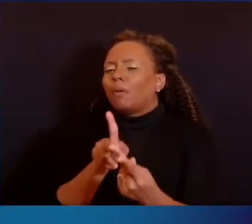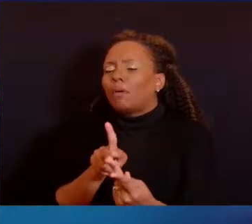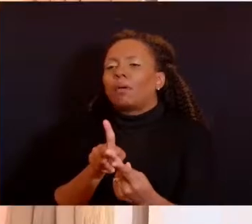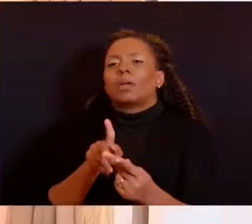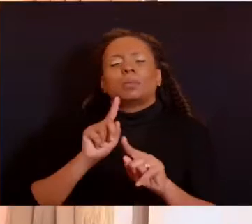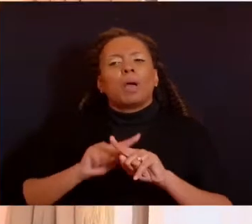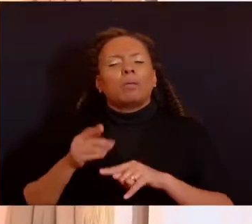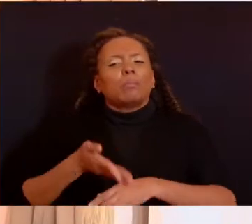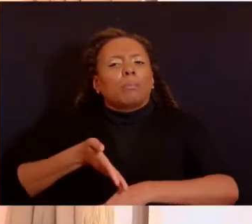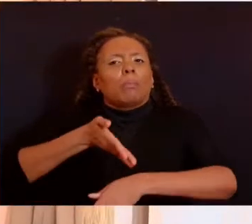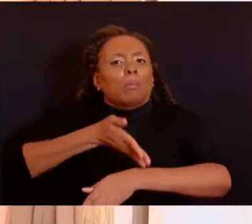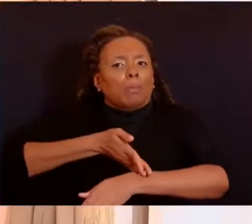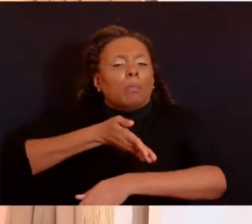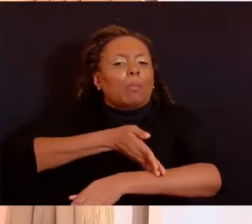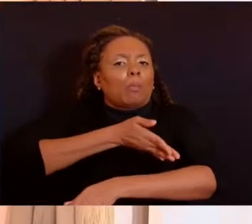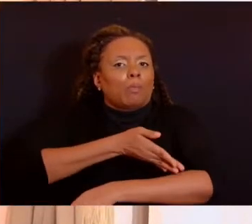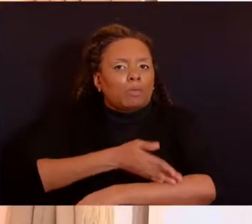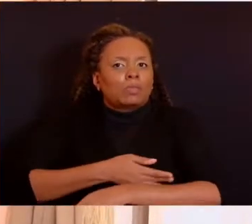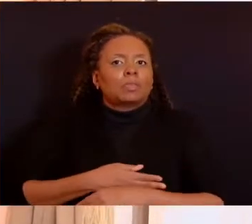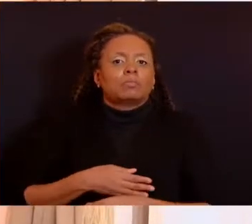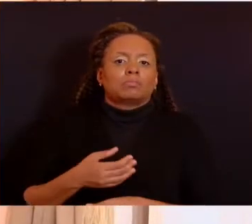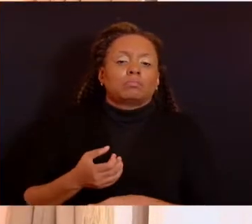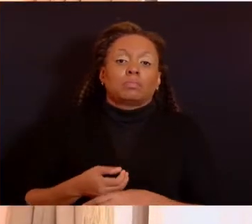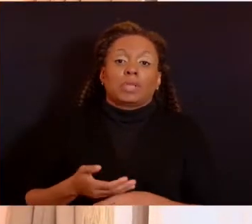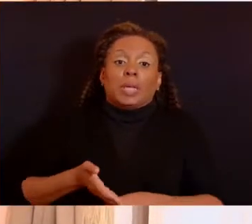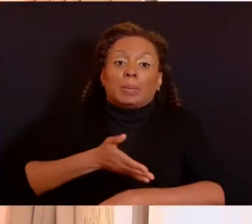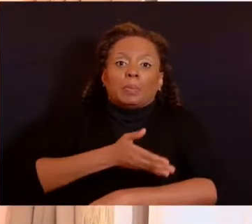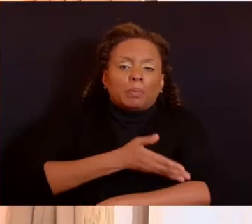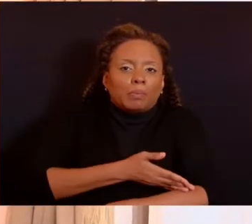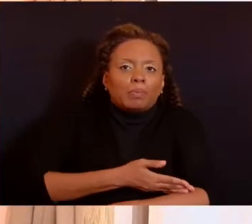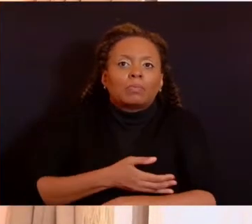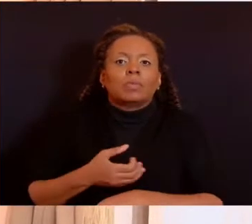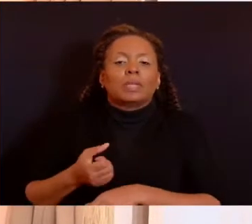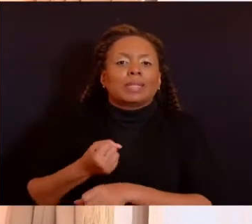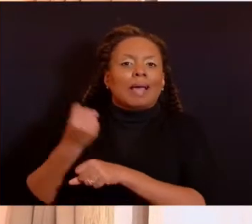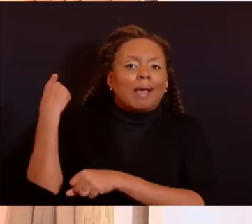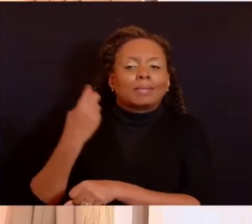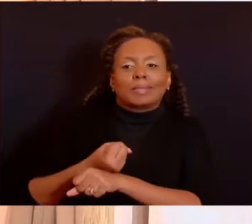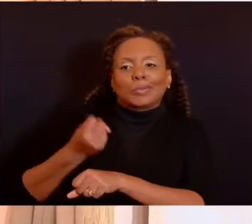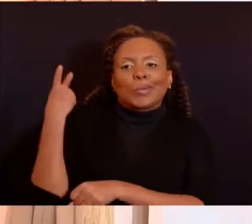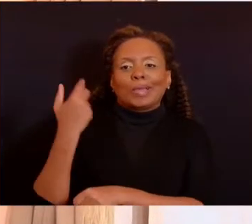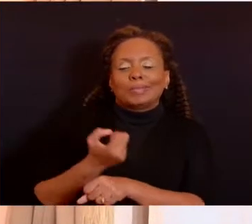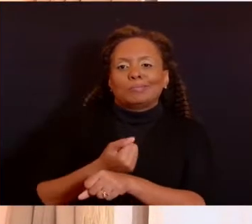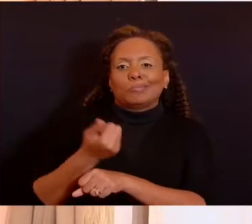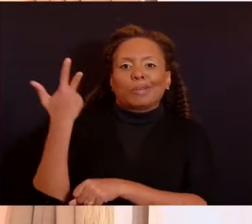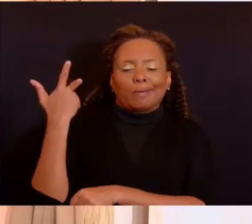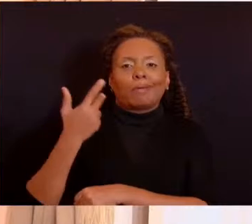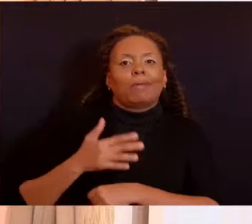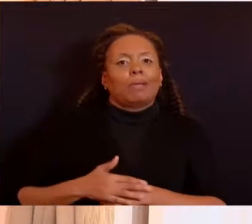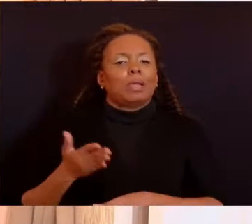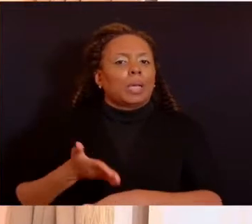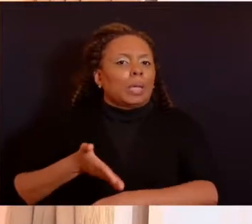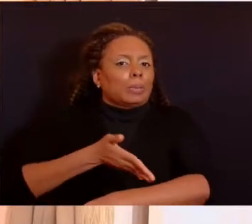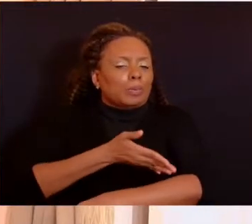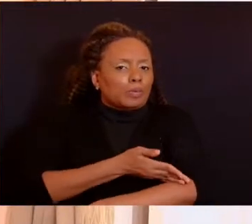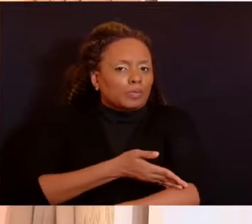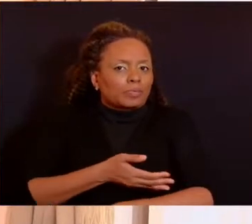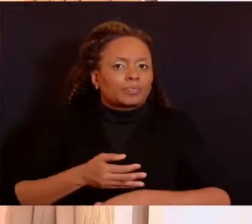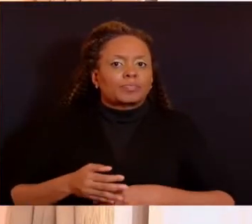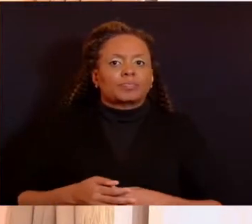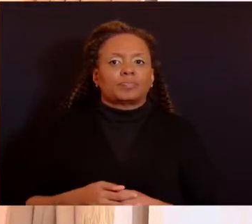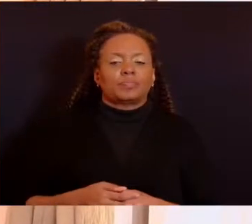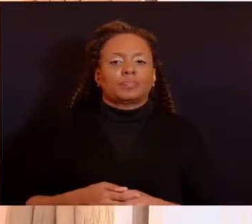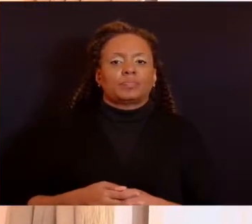last 2 to 3 years. And I think I started earlier to point out that the work that we're doing,